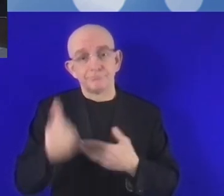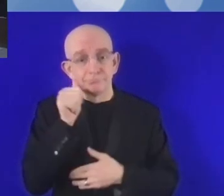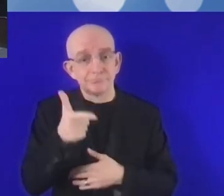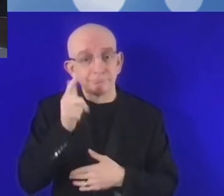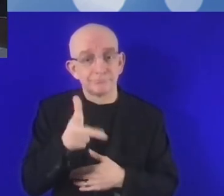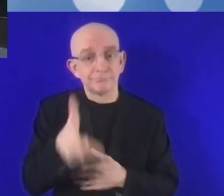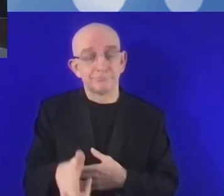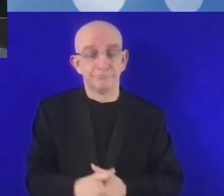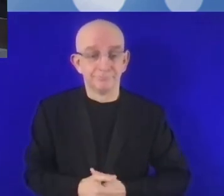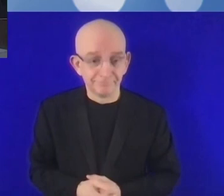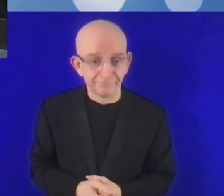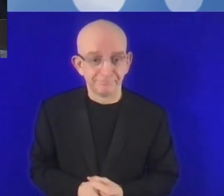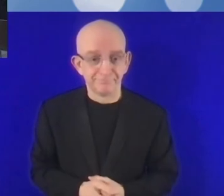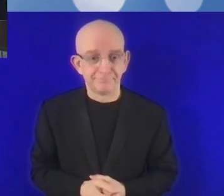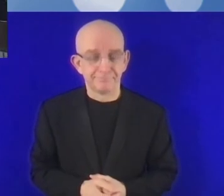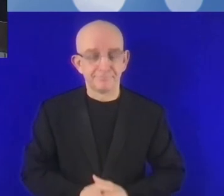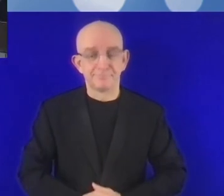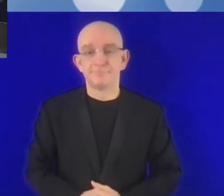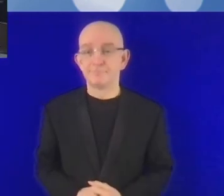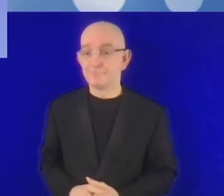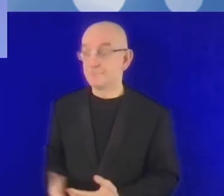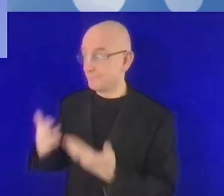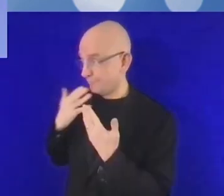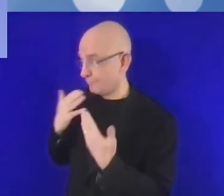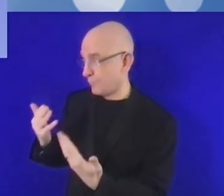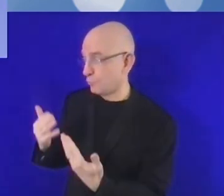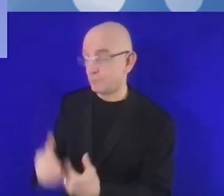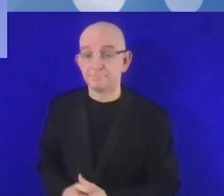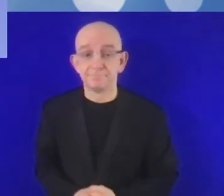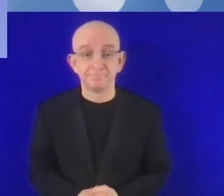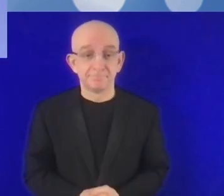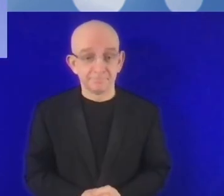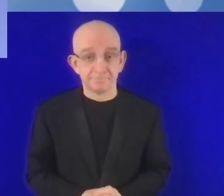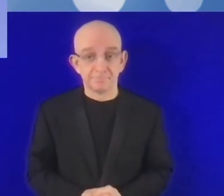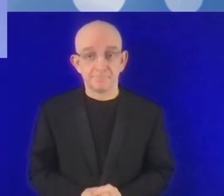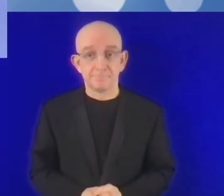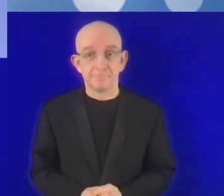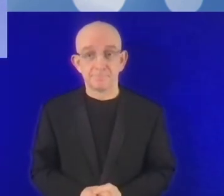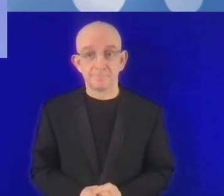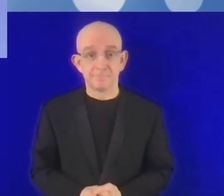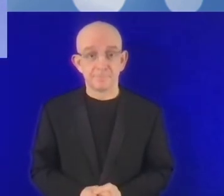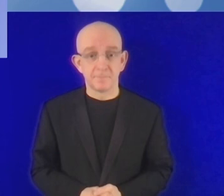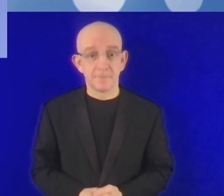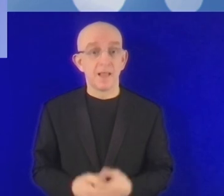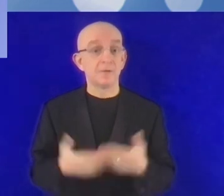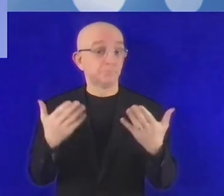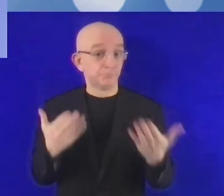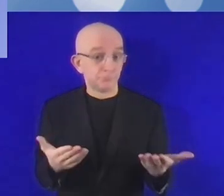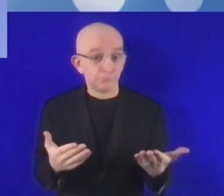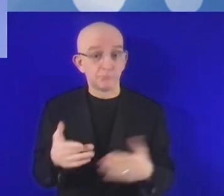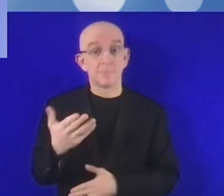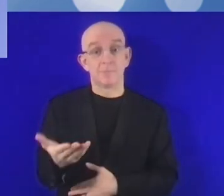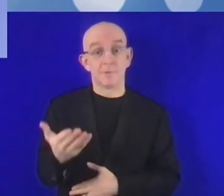Miriam Kühner, chair of the RIPE community, thank you very much for your inspiring comments. Ladies and gentlemen, I have a pleasure